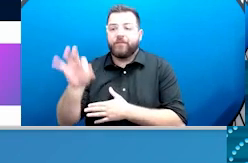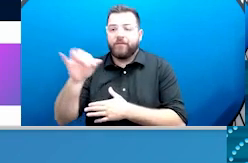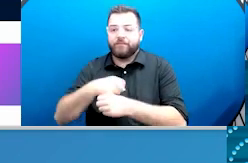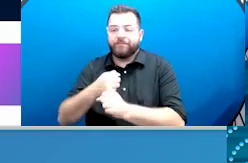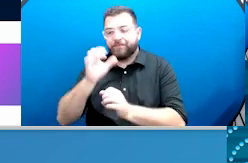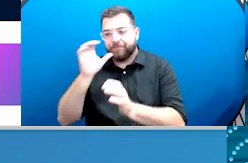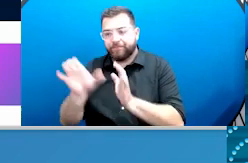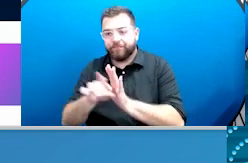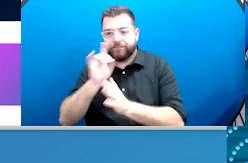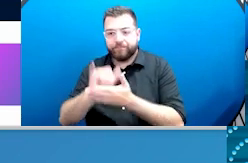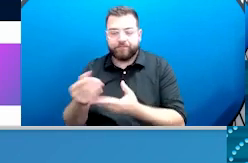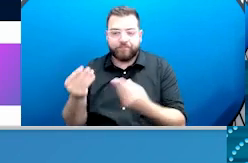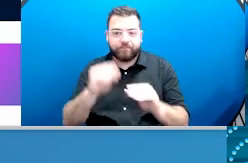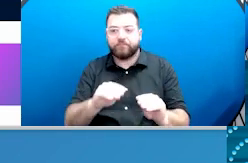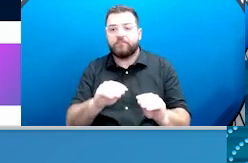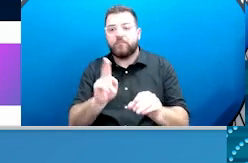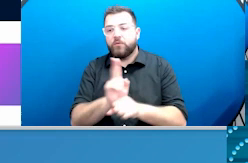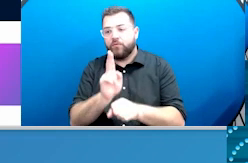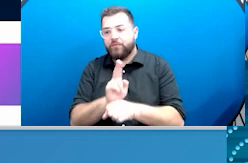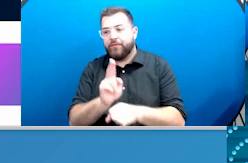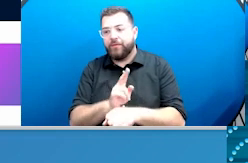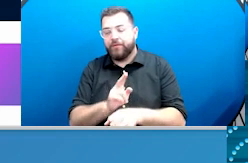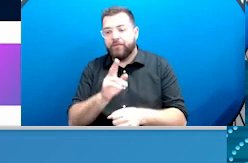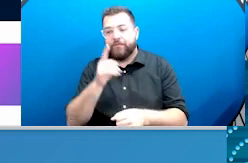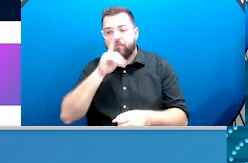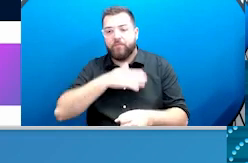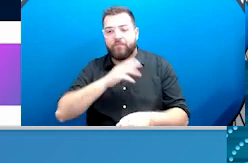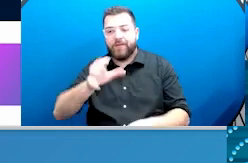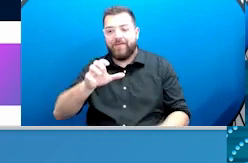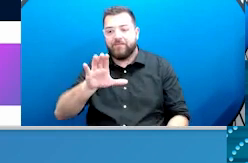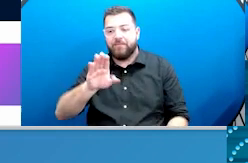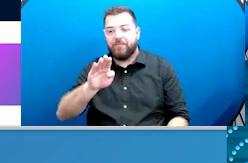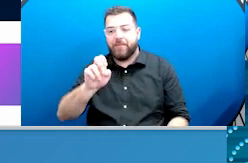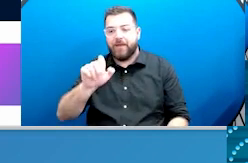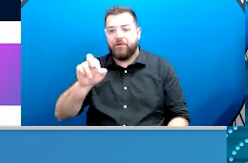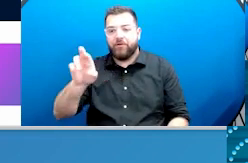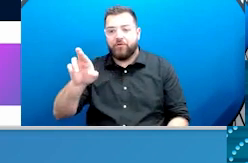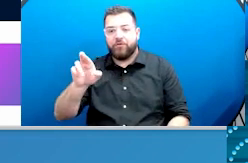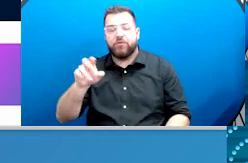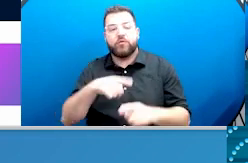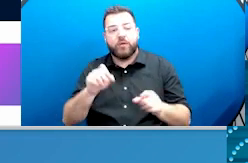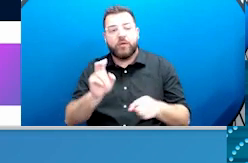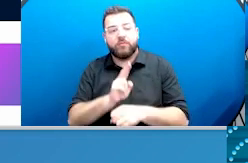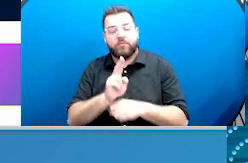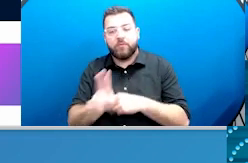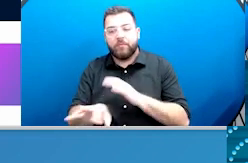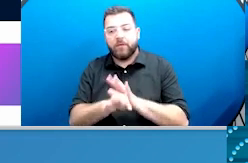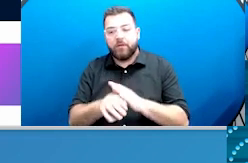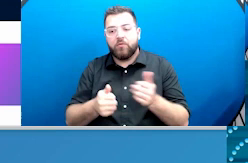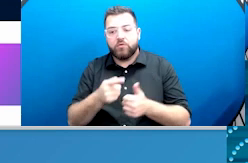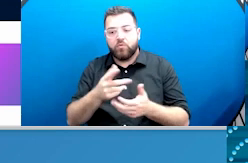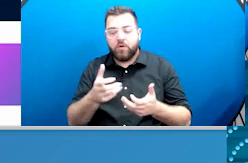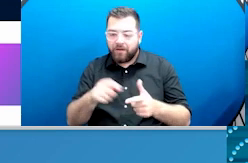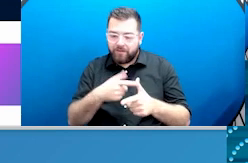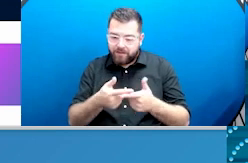and use it as my banner. And so the AI image generator would create an image. You can select which one you want to use and just embed it directly